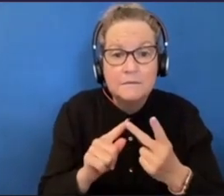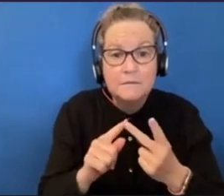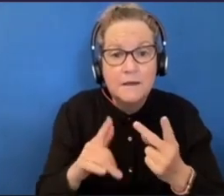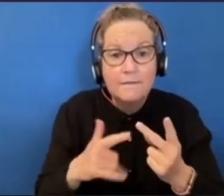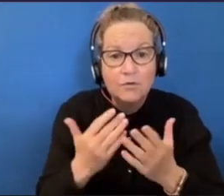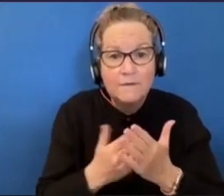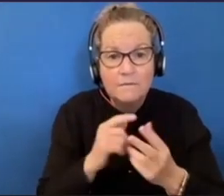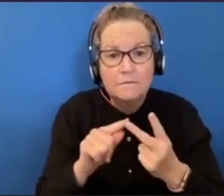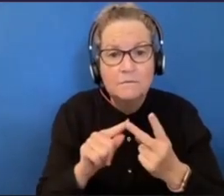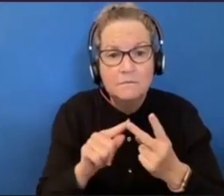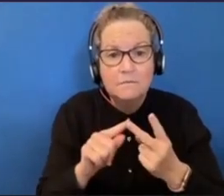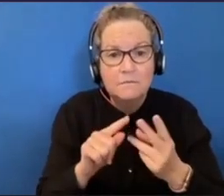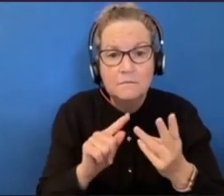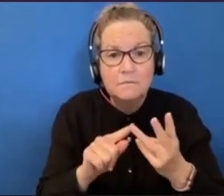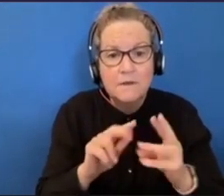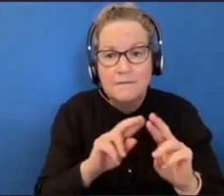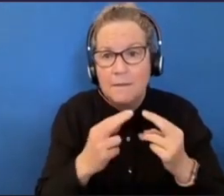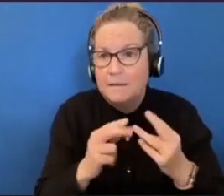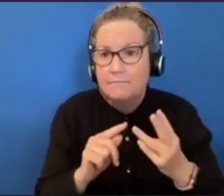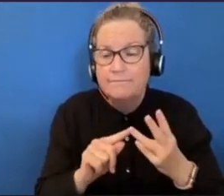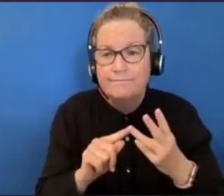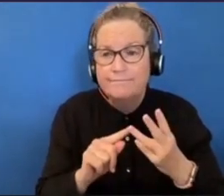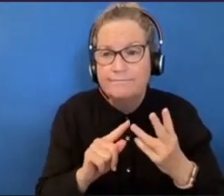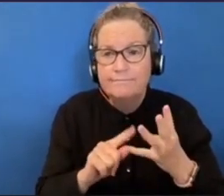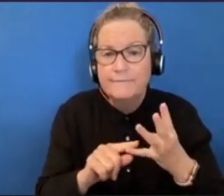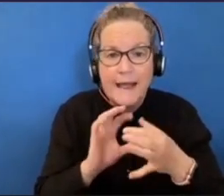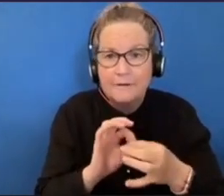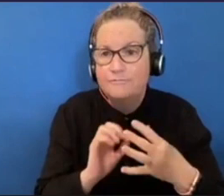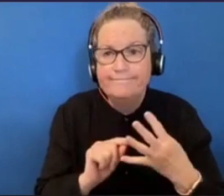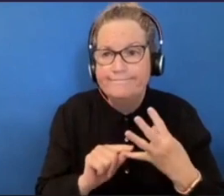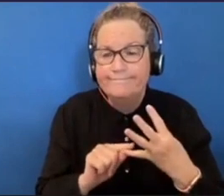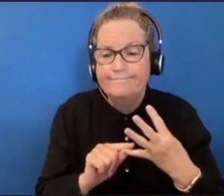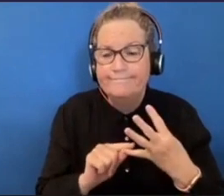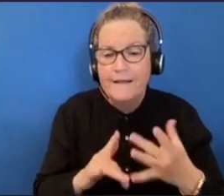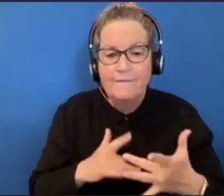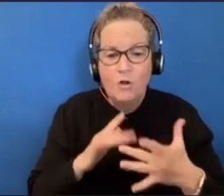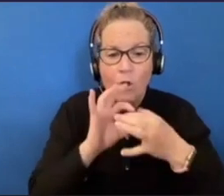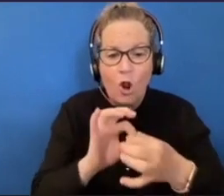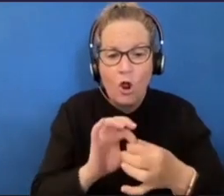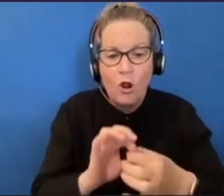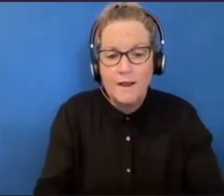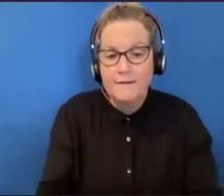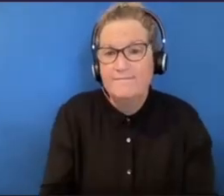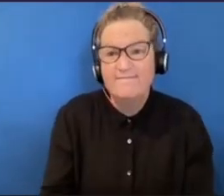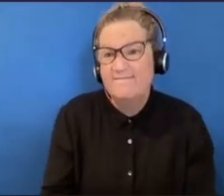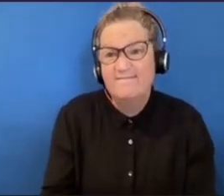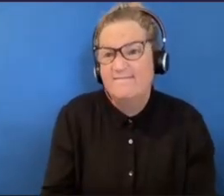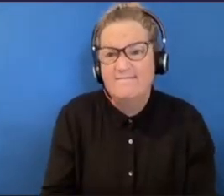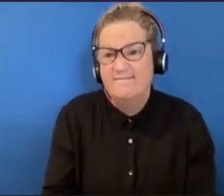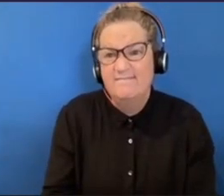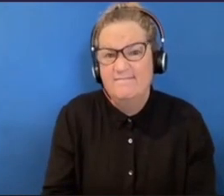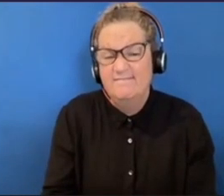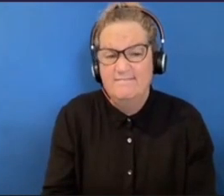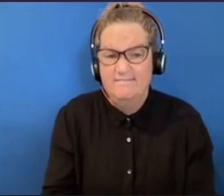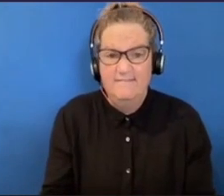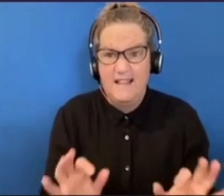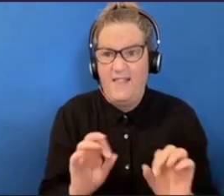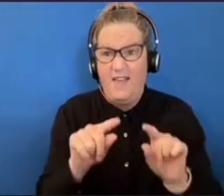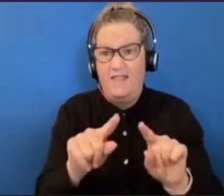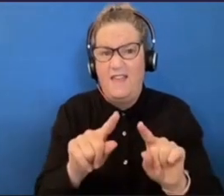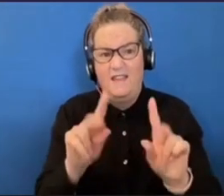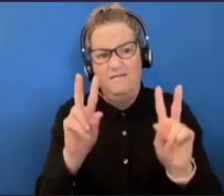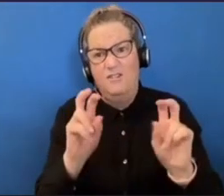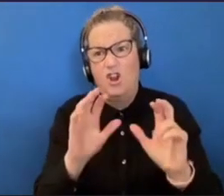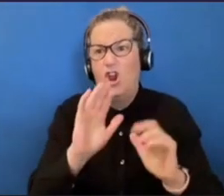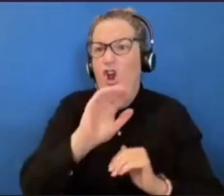and family and connection and belonging, and nothing that they could compare at all. So that is actually my